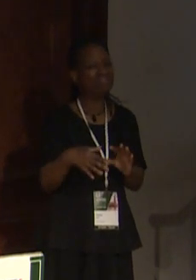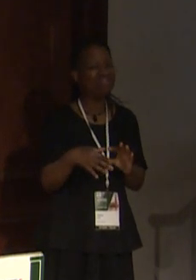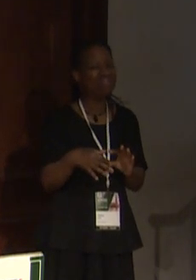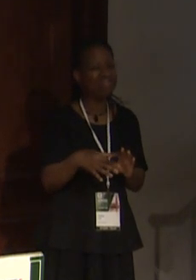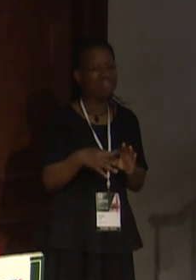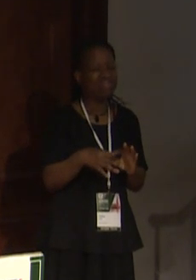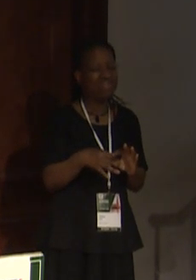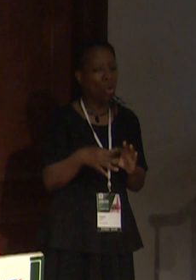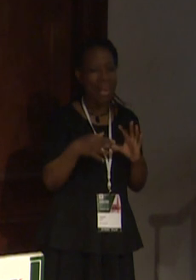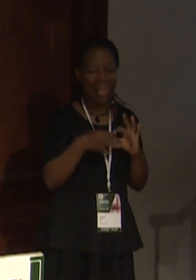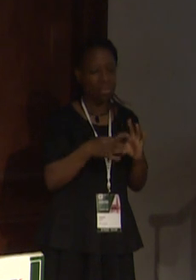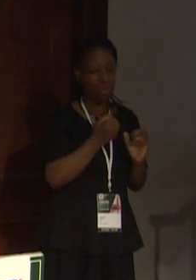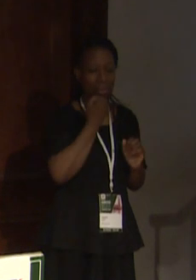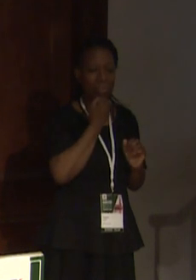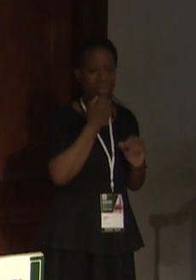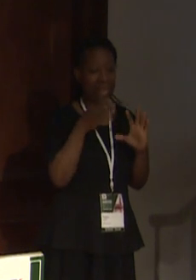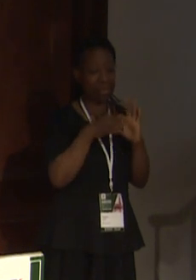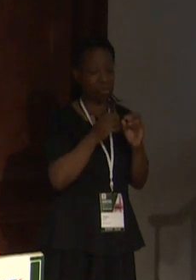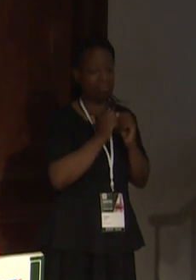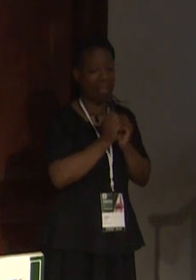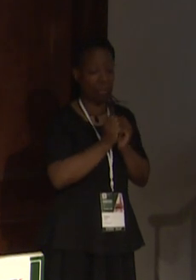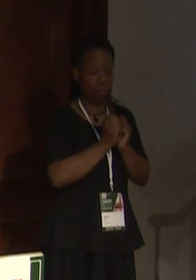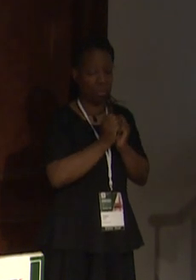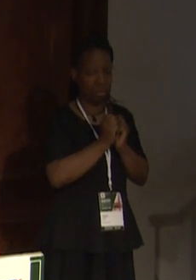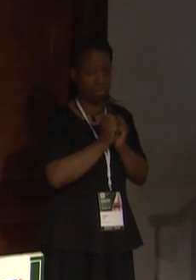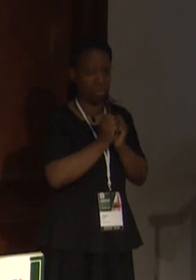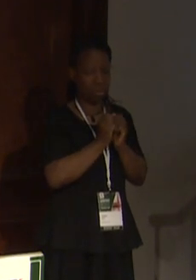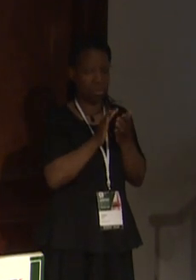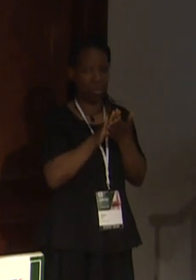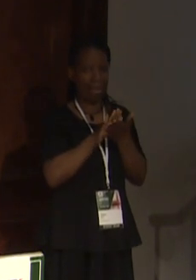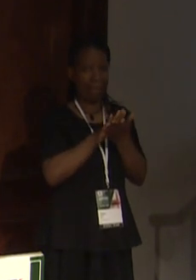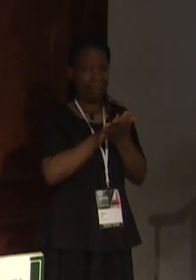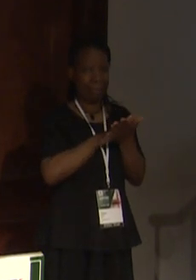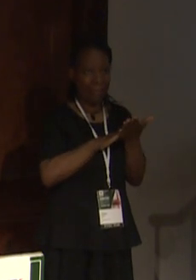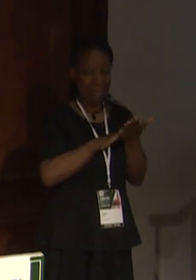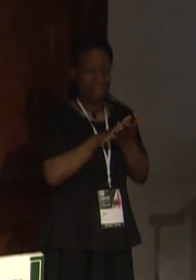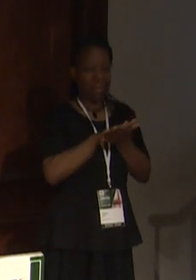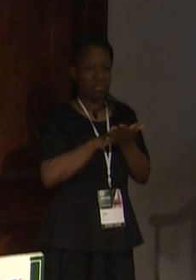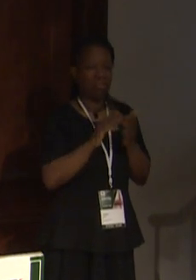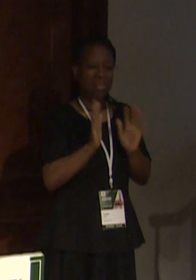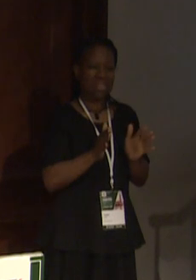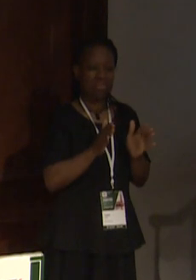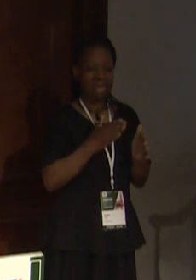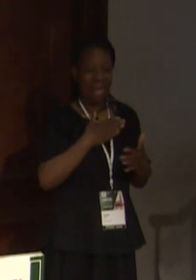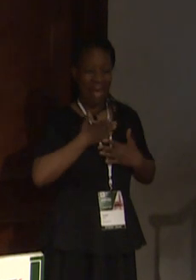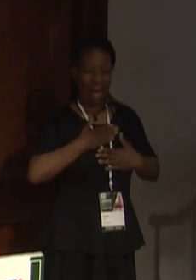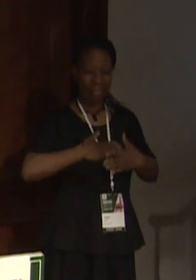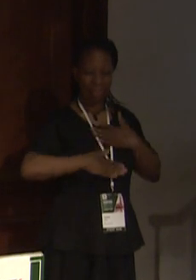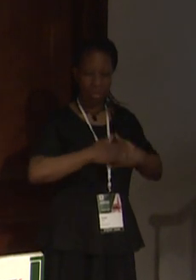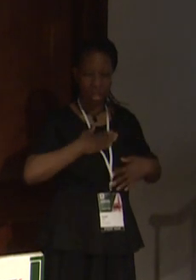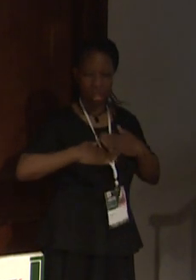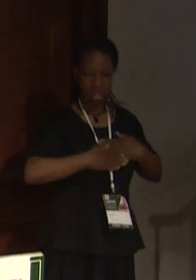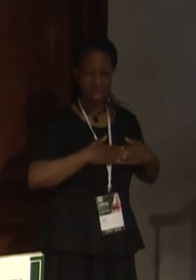this is values. Right? In essence, this must be ultimately an ethical project. In the